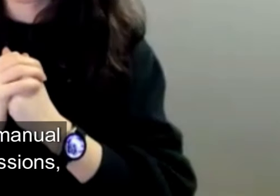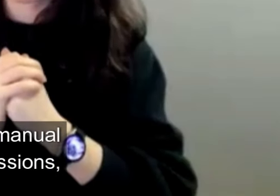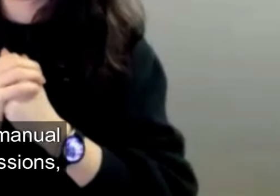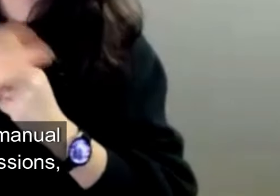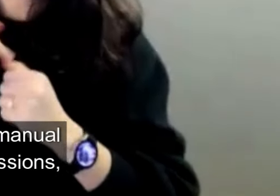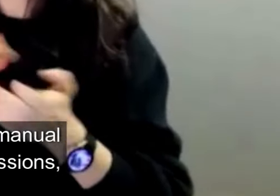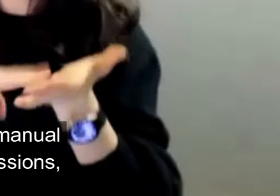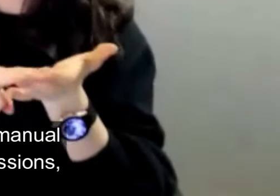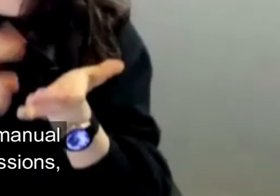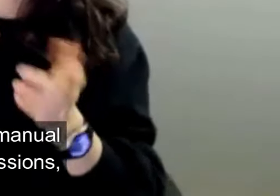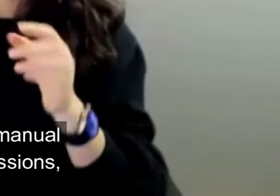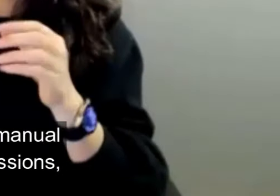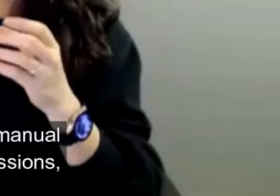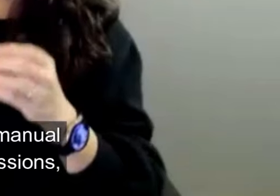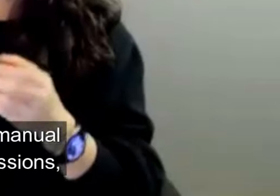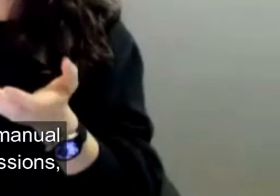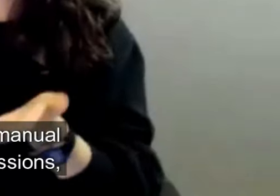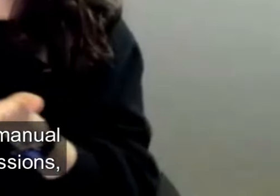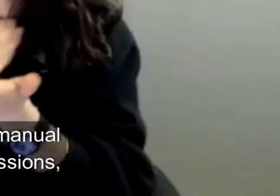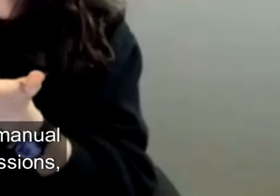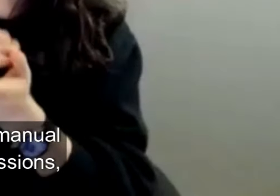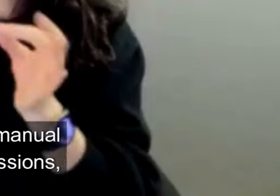expressions.